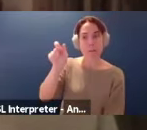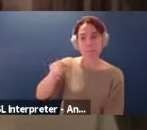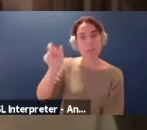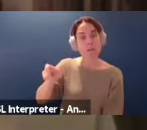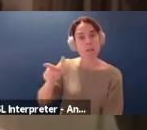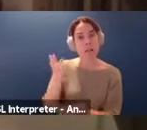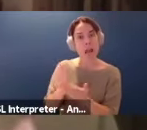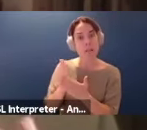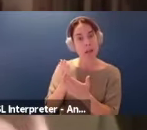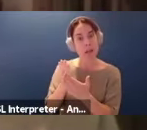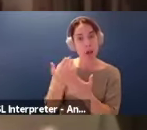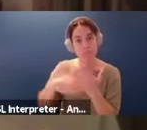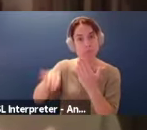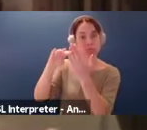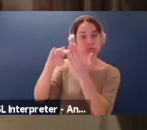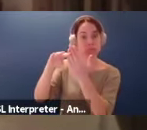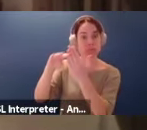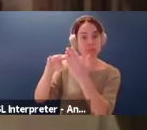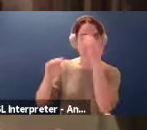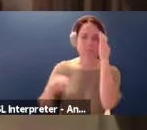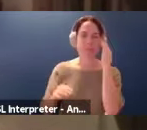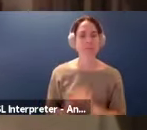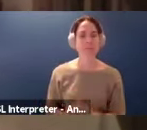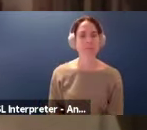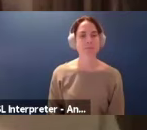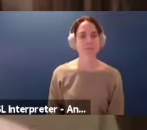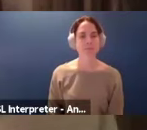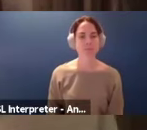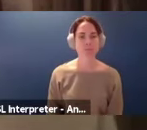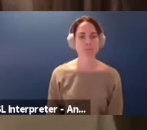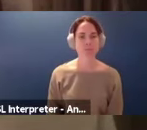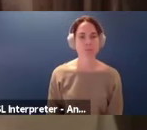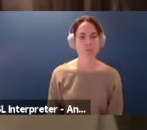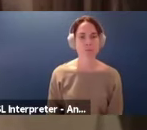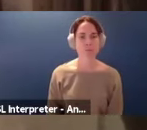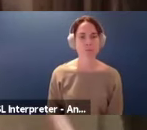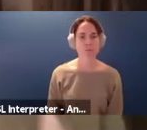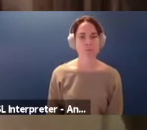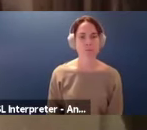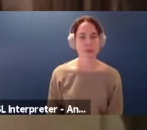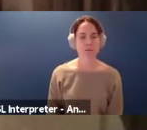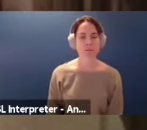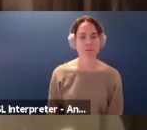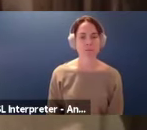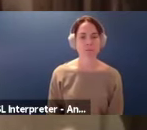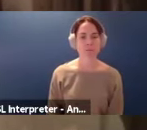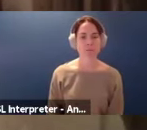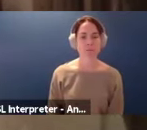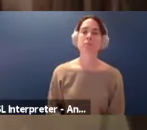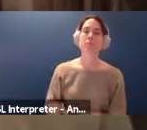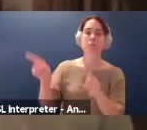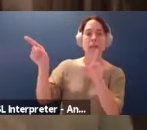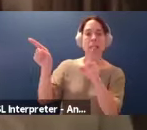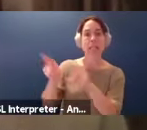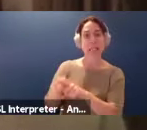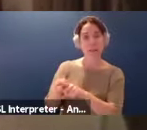subliminal state of fear about the the uh what's going on deeper down so it affects it it affects people